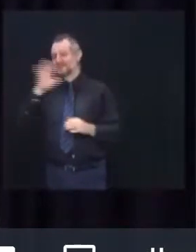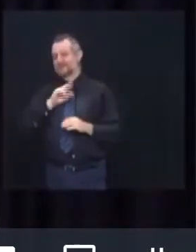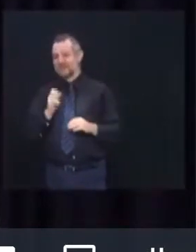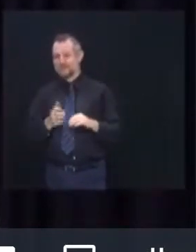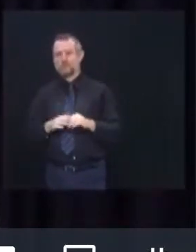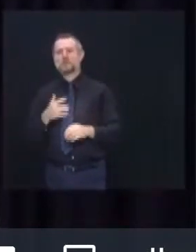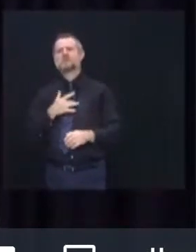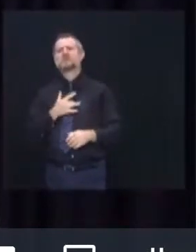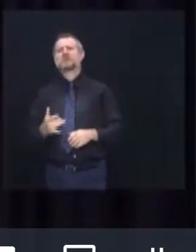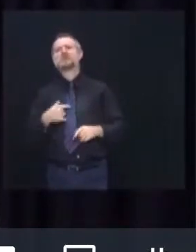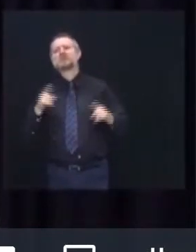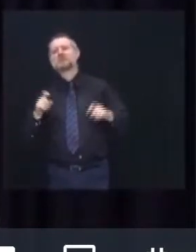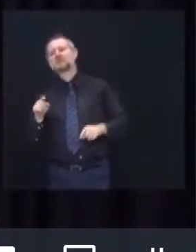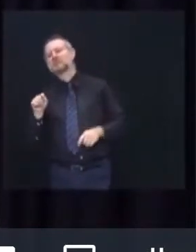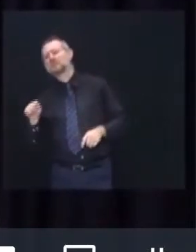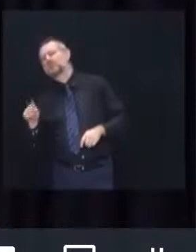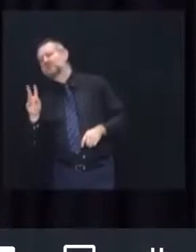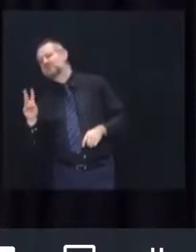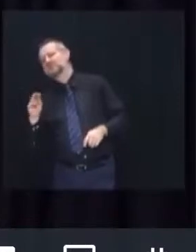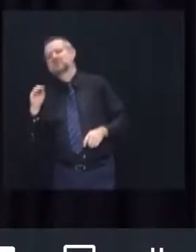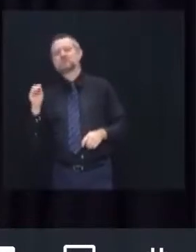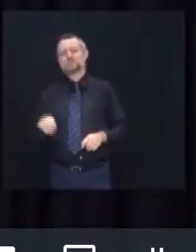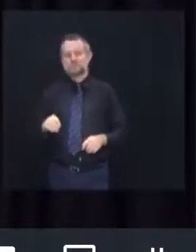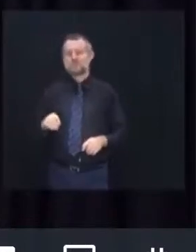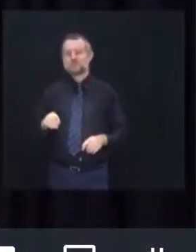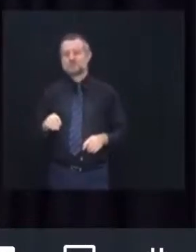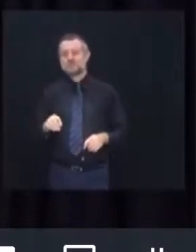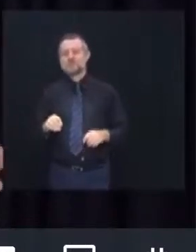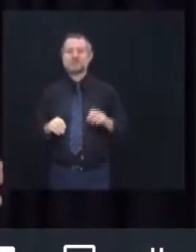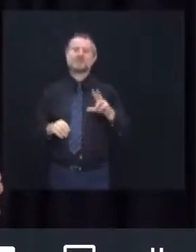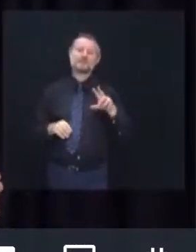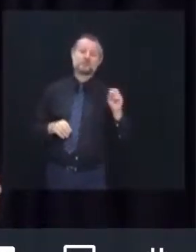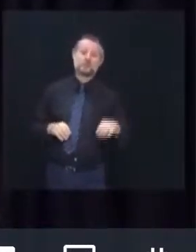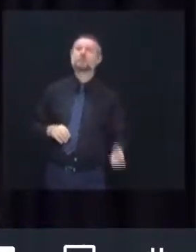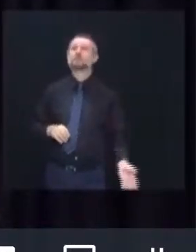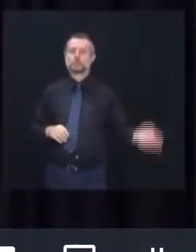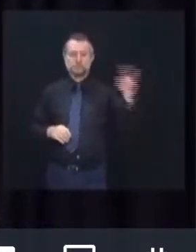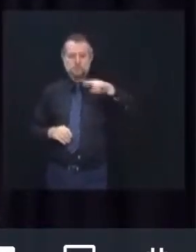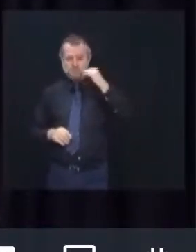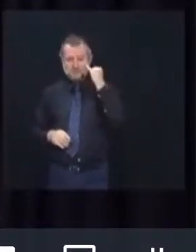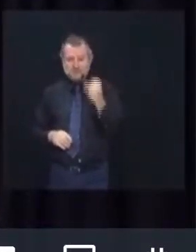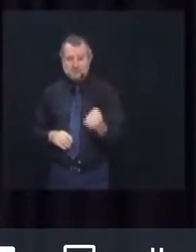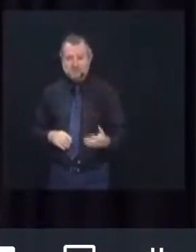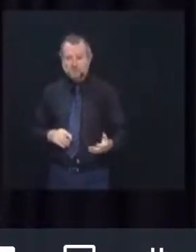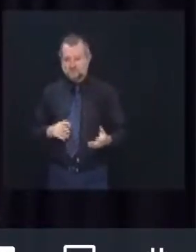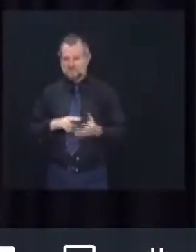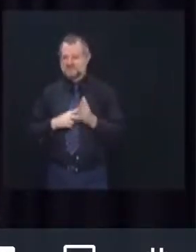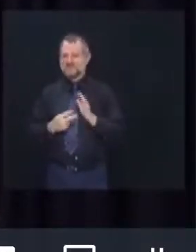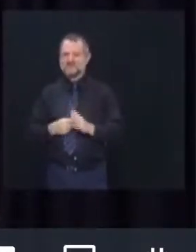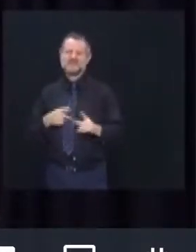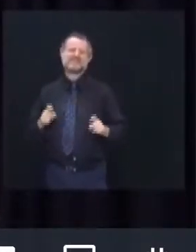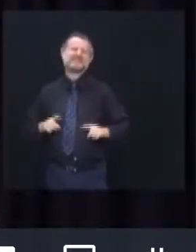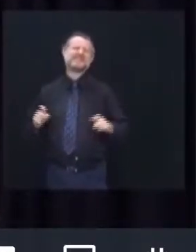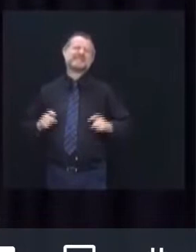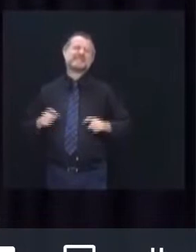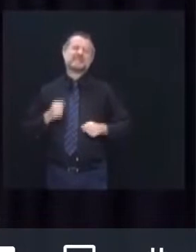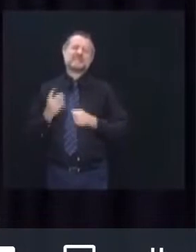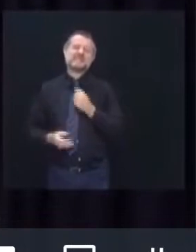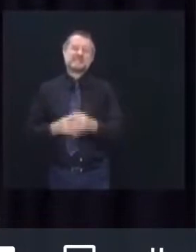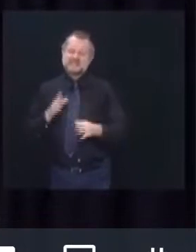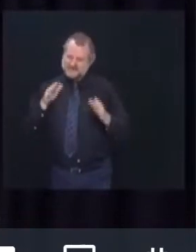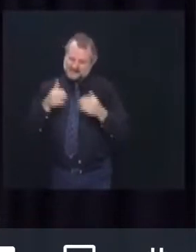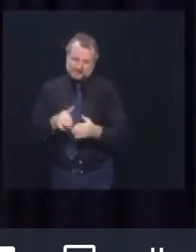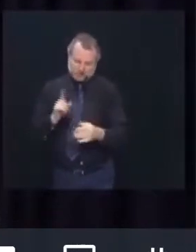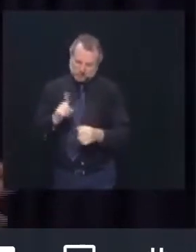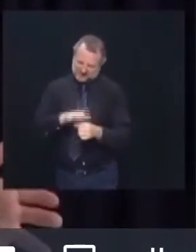the state population every day. This is about 30% above that. So this goes to the governor's point about oversampling, about really focusing resources. So